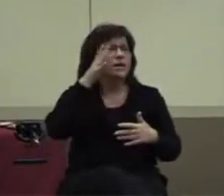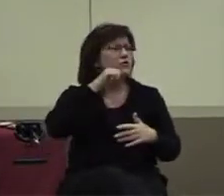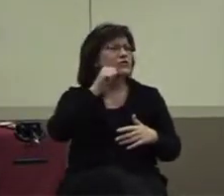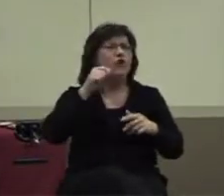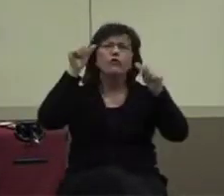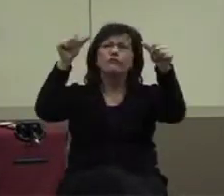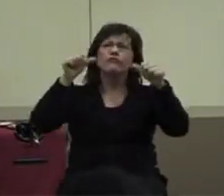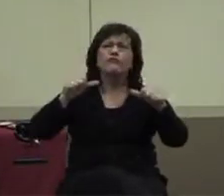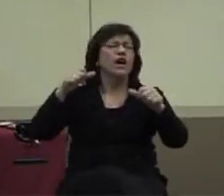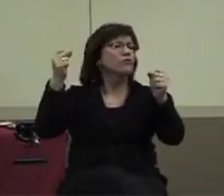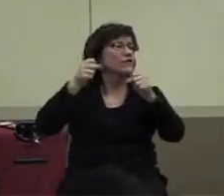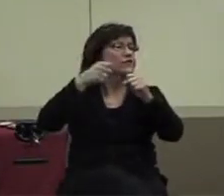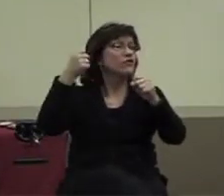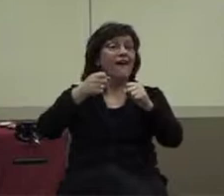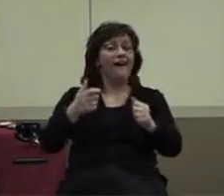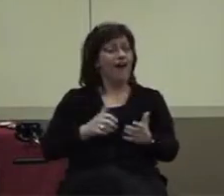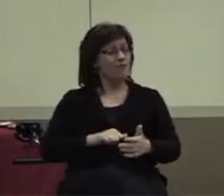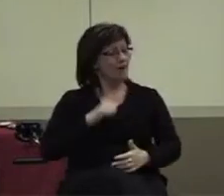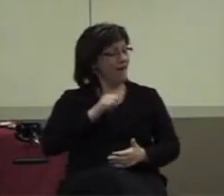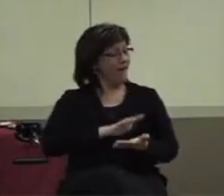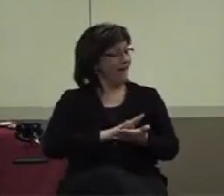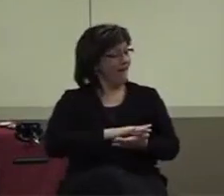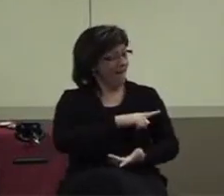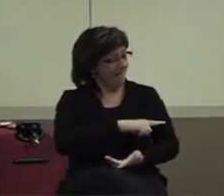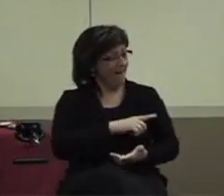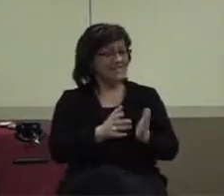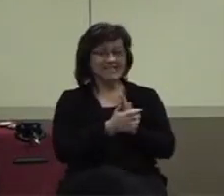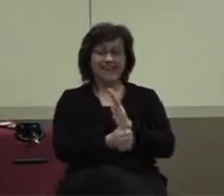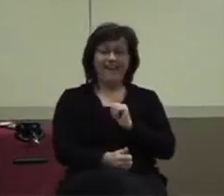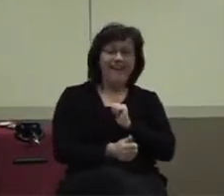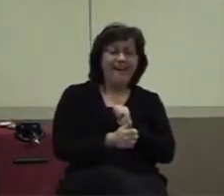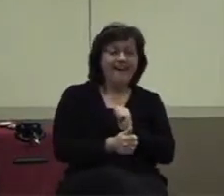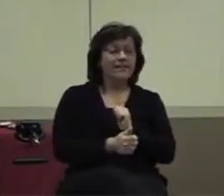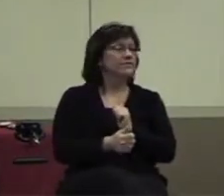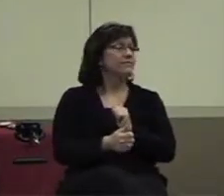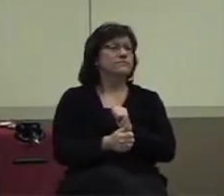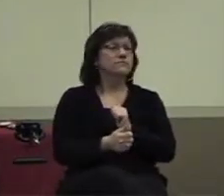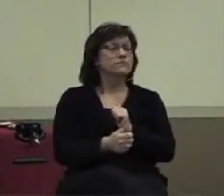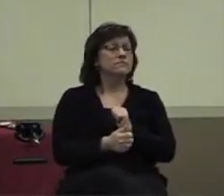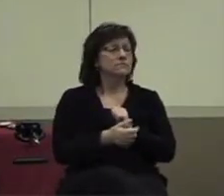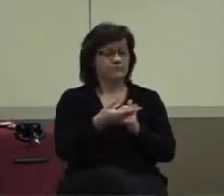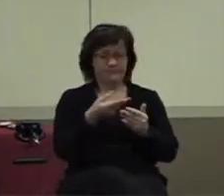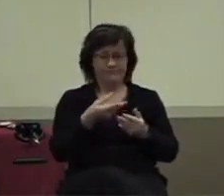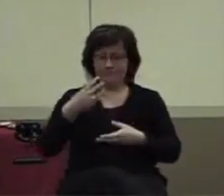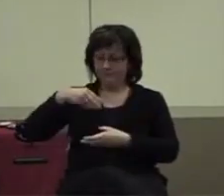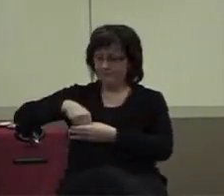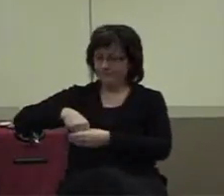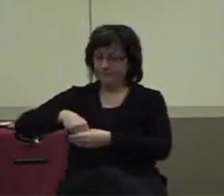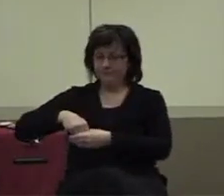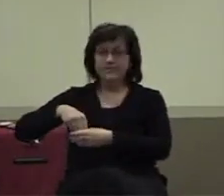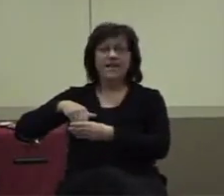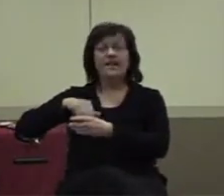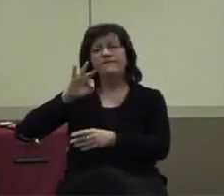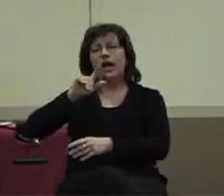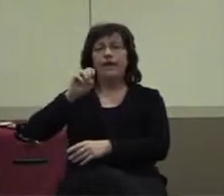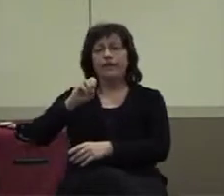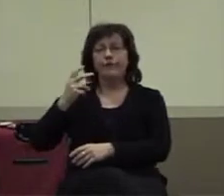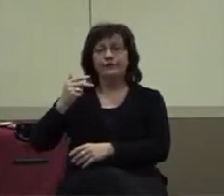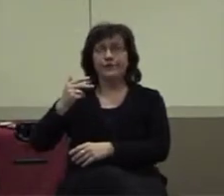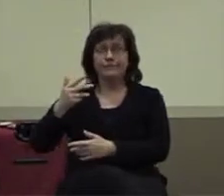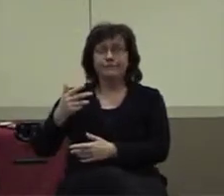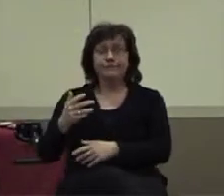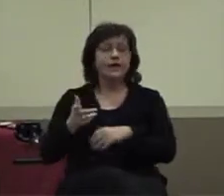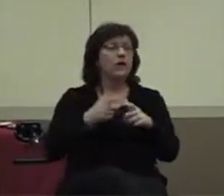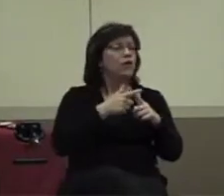proud reminder of their child's skills. It gets filed in file 13, or the principal files it in a file